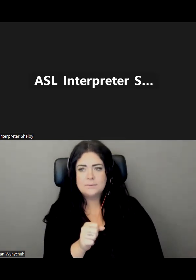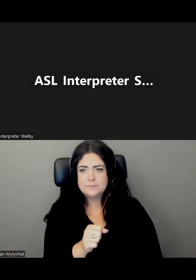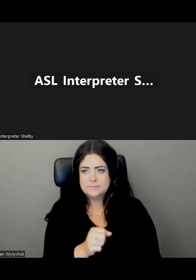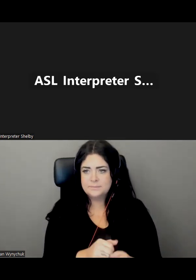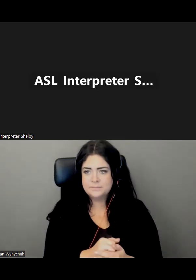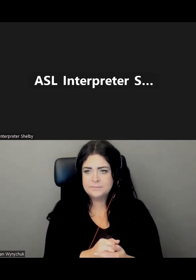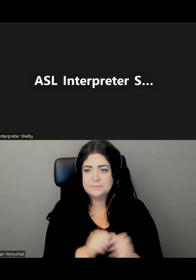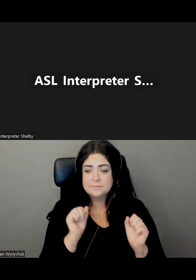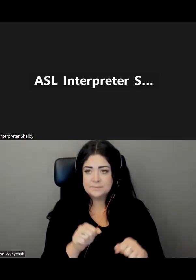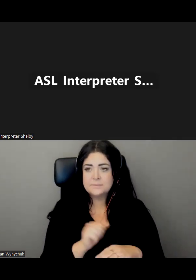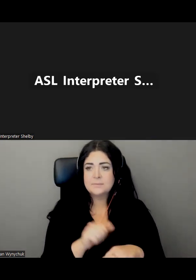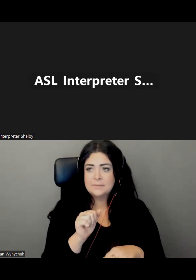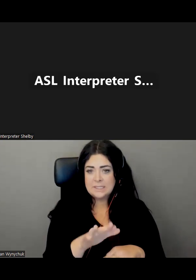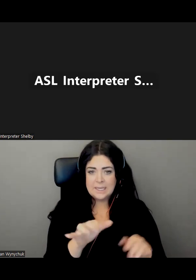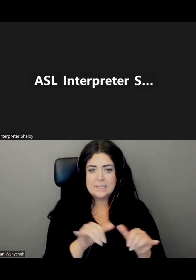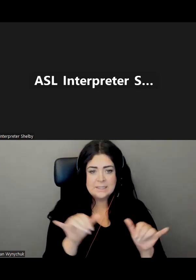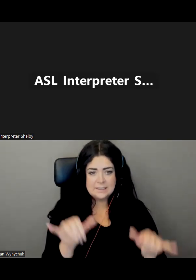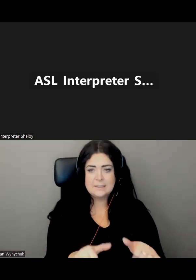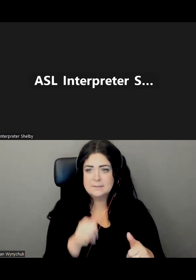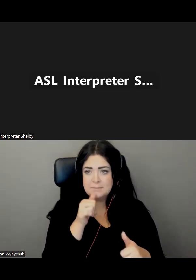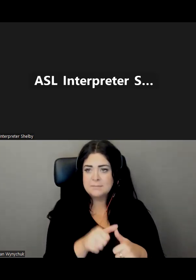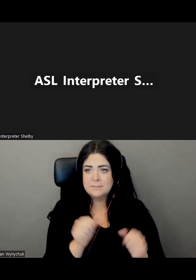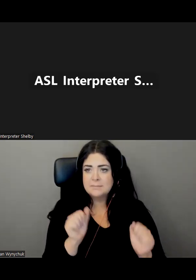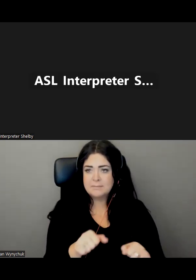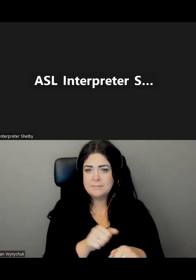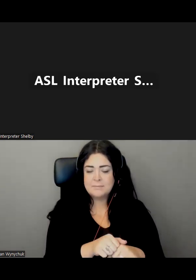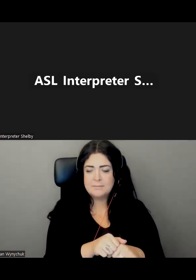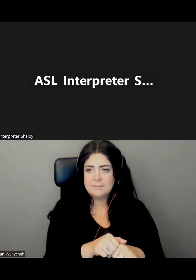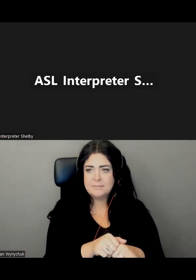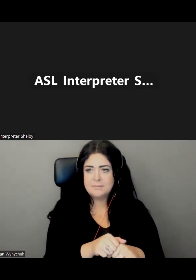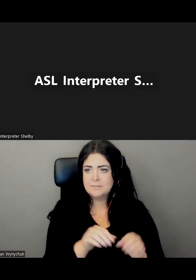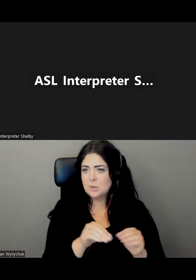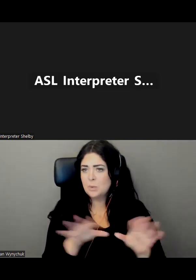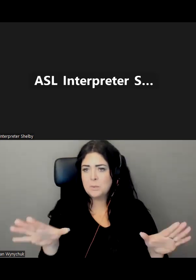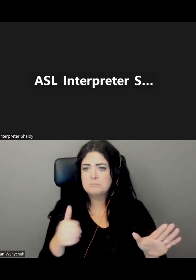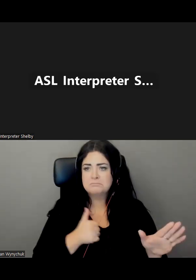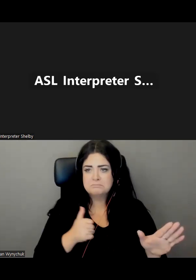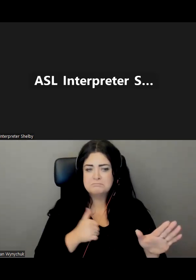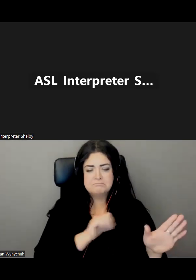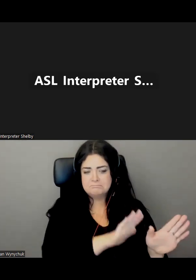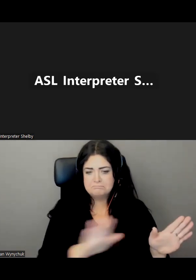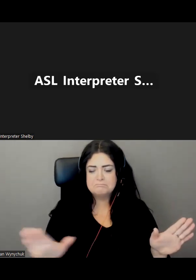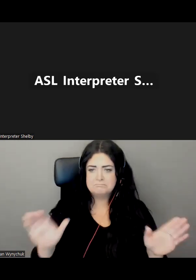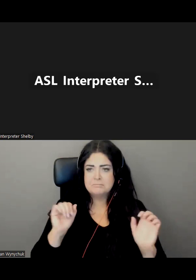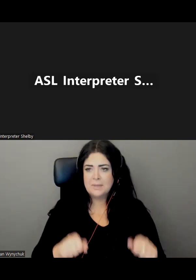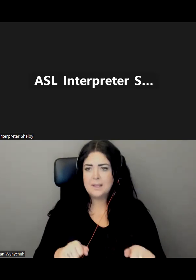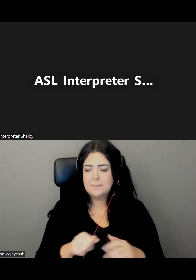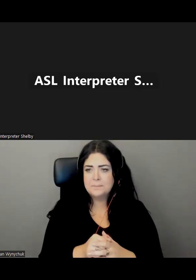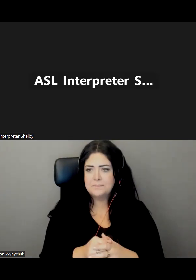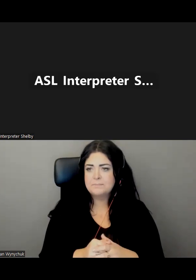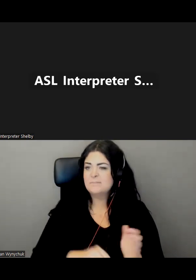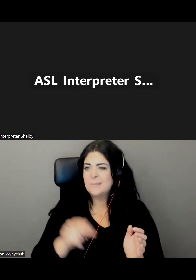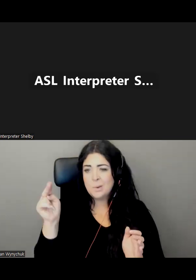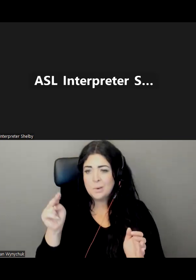definitely send systems in the mail. We send them all across Canada. So we send them up